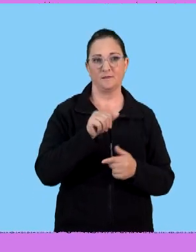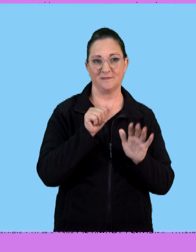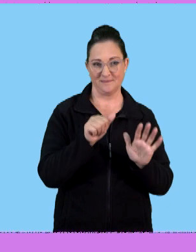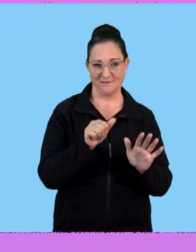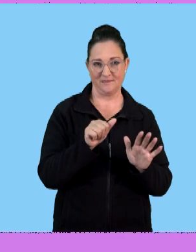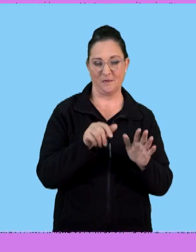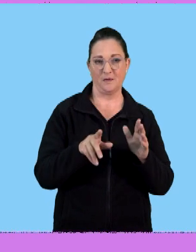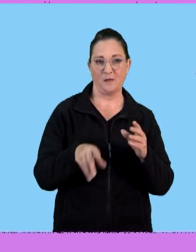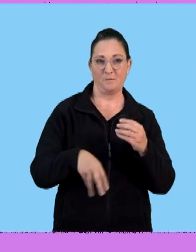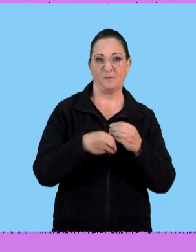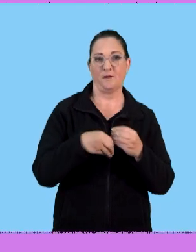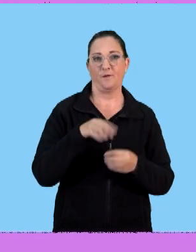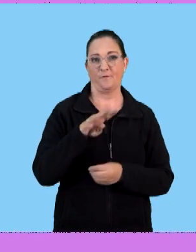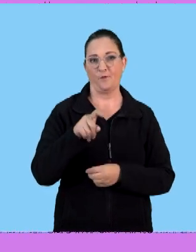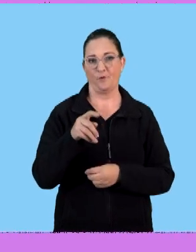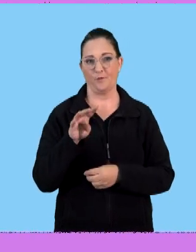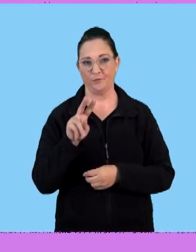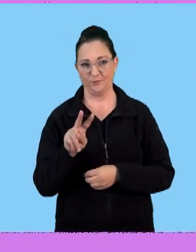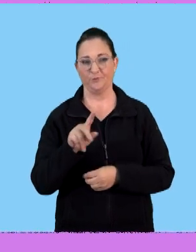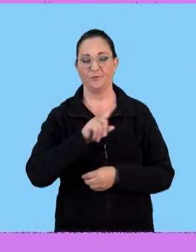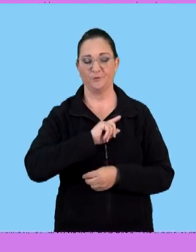plus 4,2. That will give us